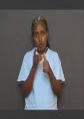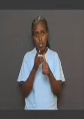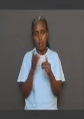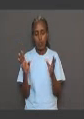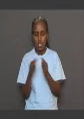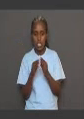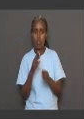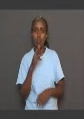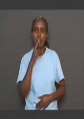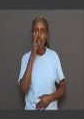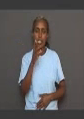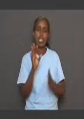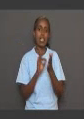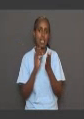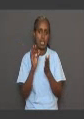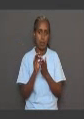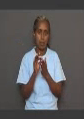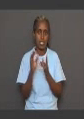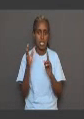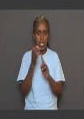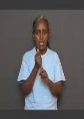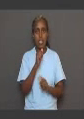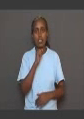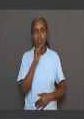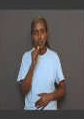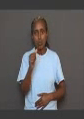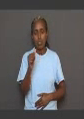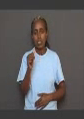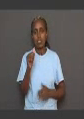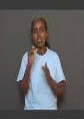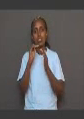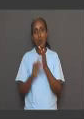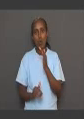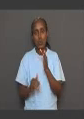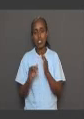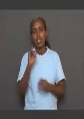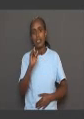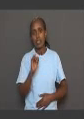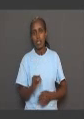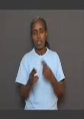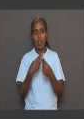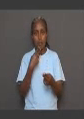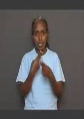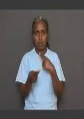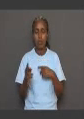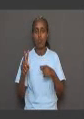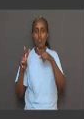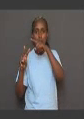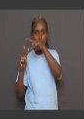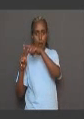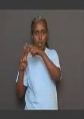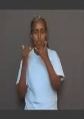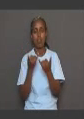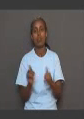real numbers, excluding the odd integral multiple of pi